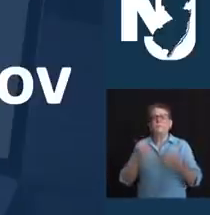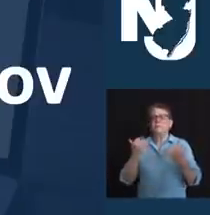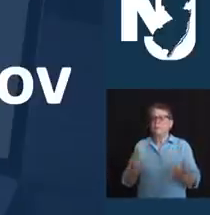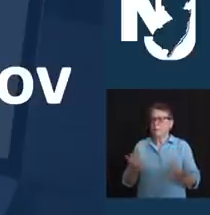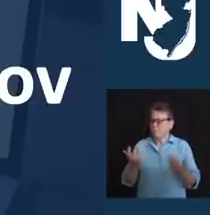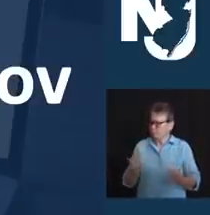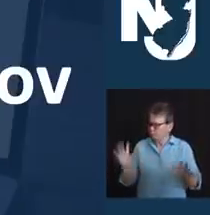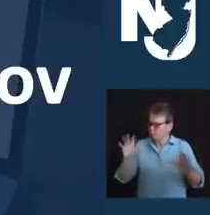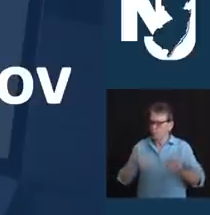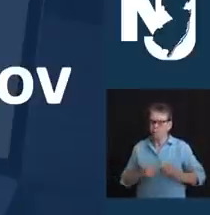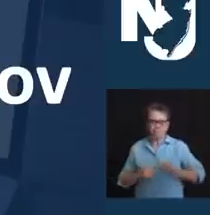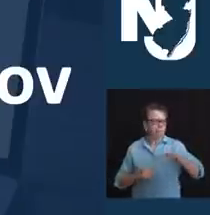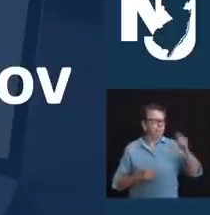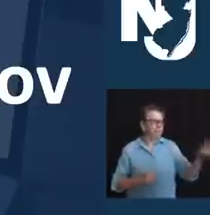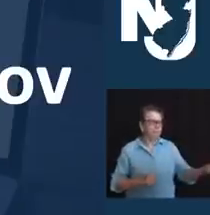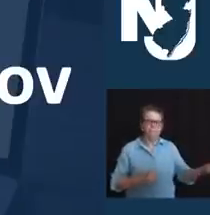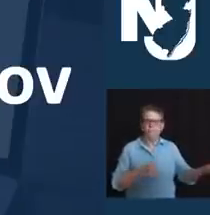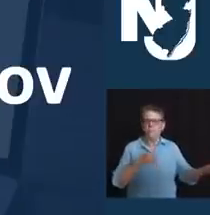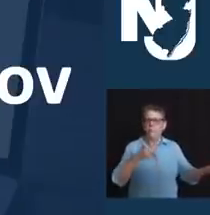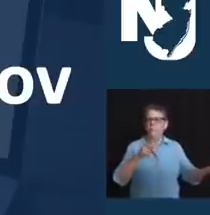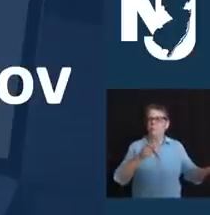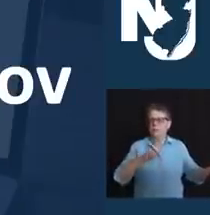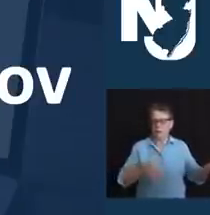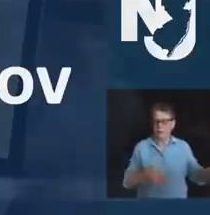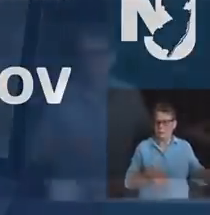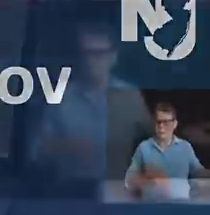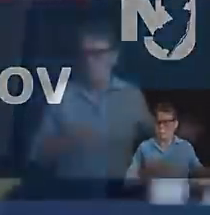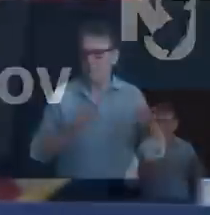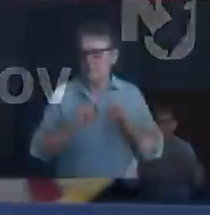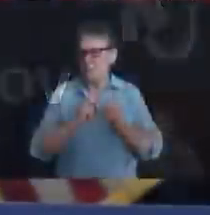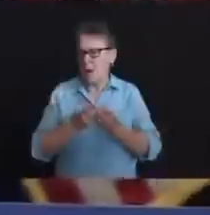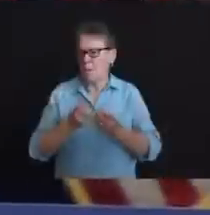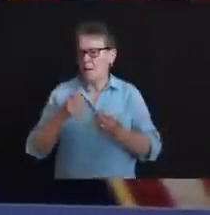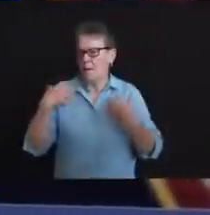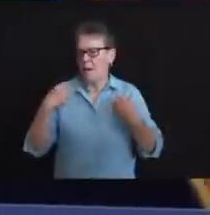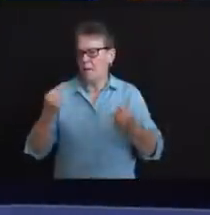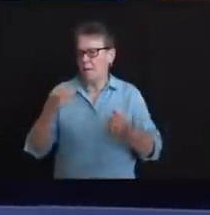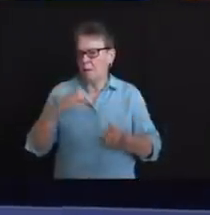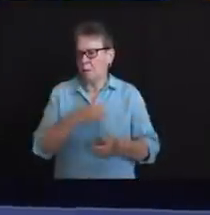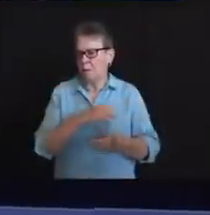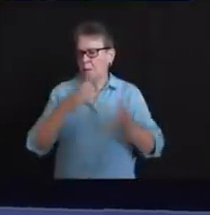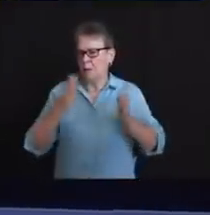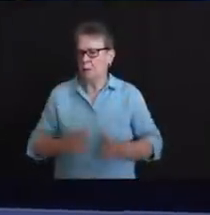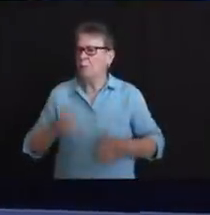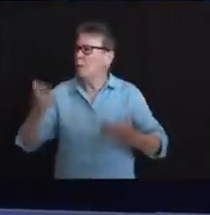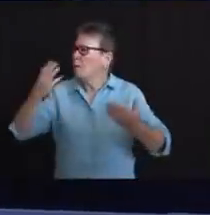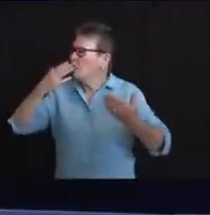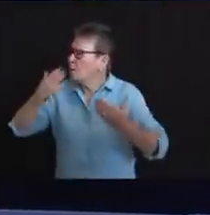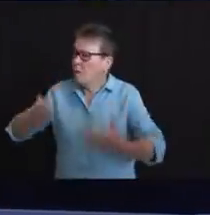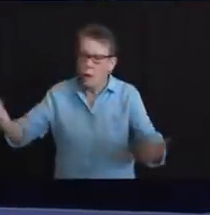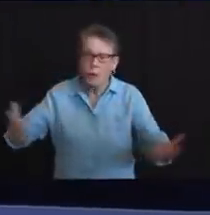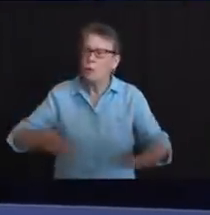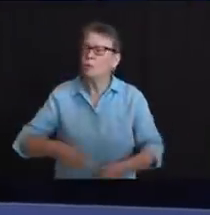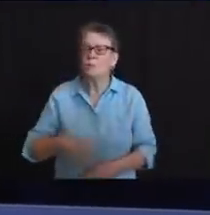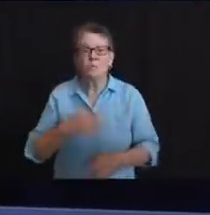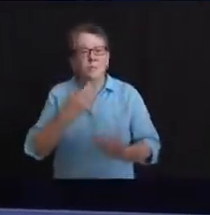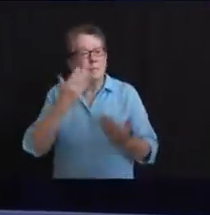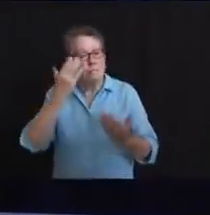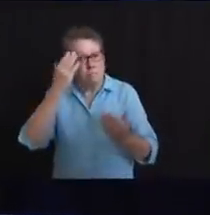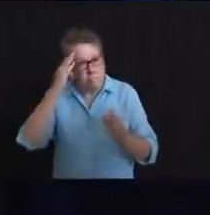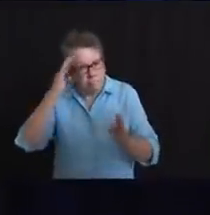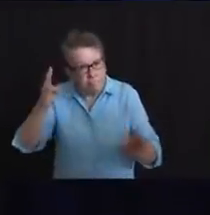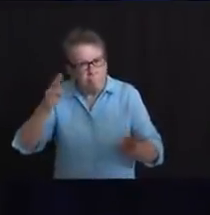Health, Judy Persichilli. Thank you, Governor. Good afternoon. Well, the COVID-19 vaccination has allowed vaccinated